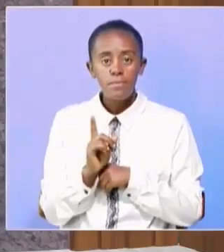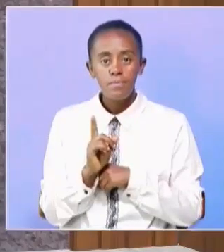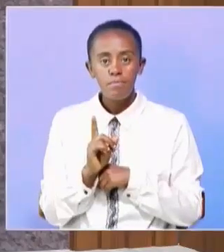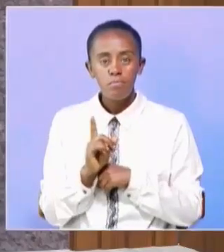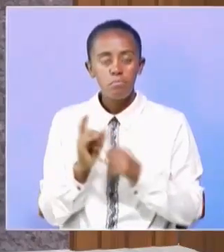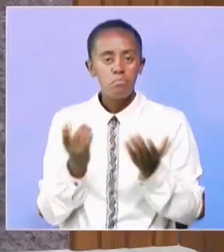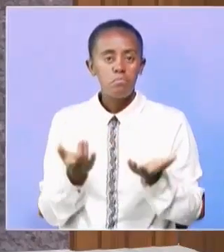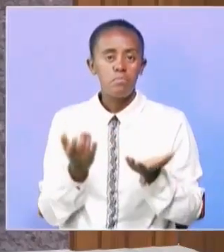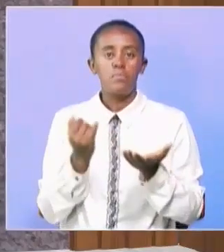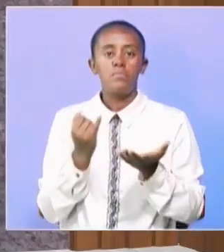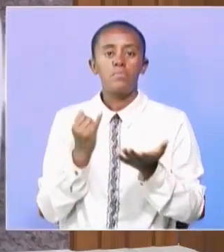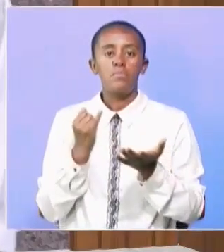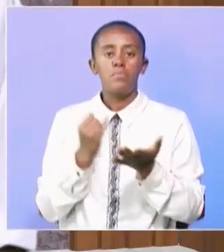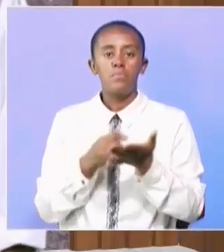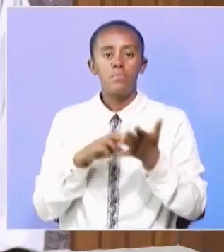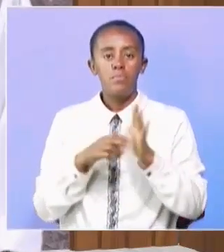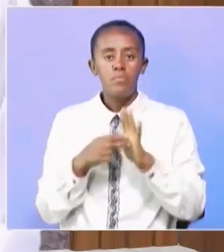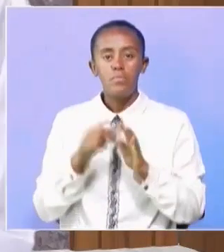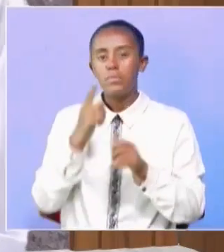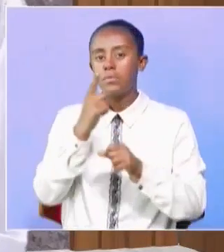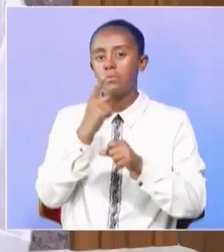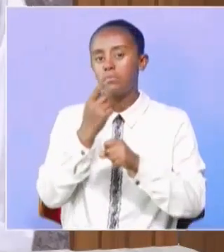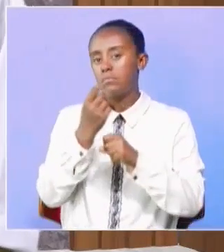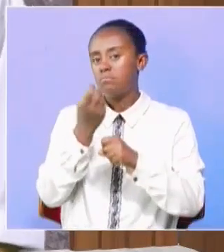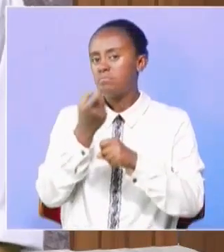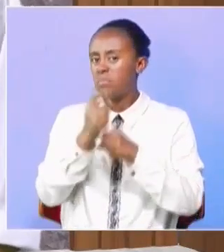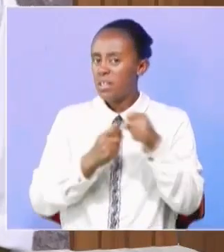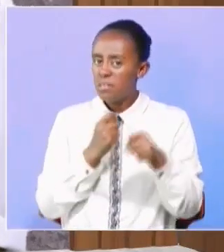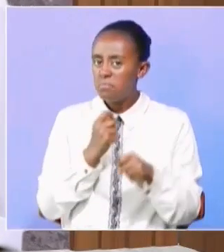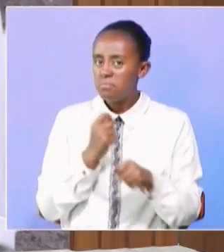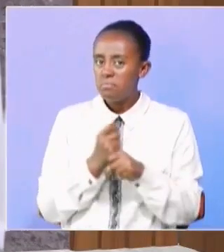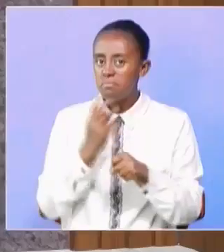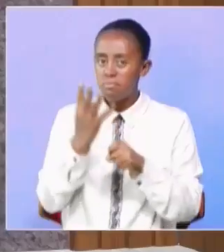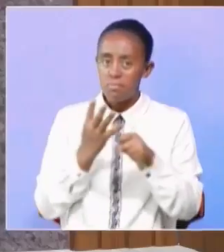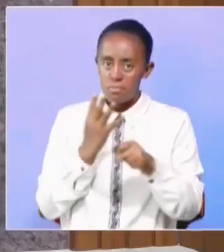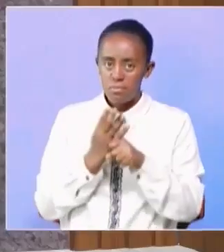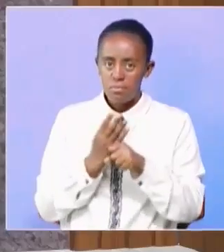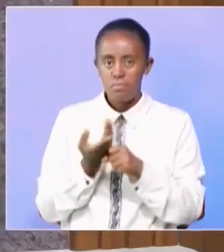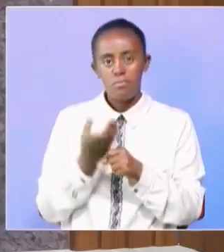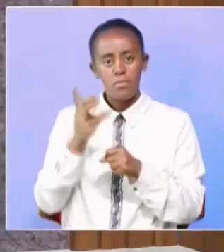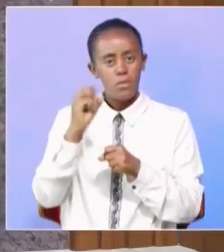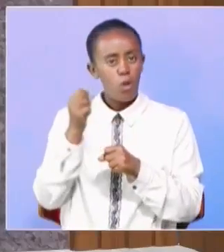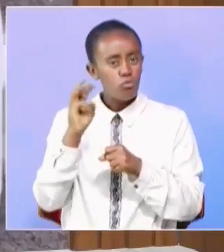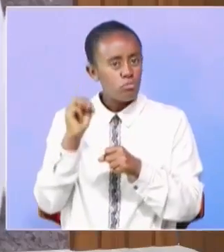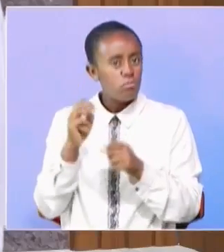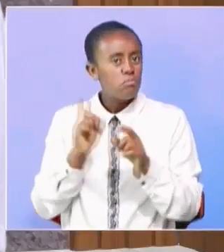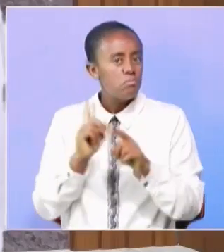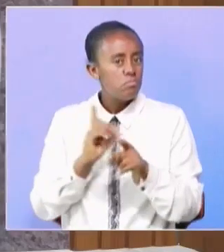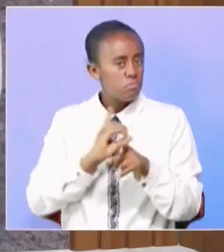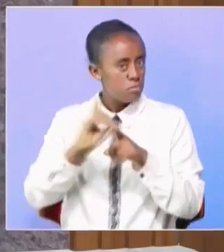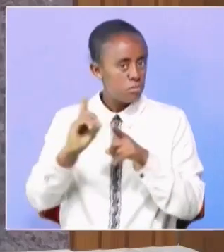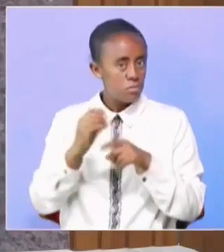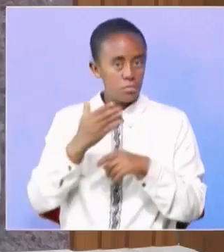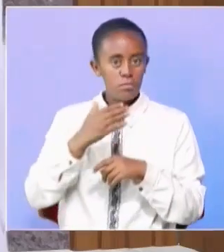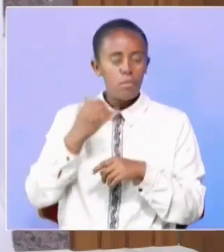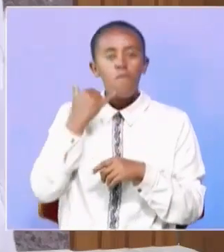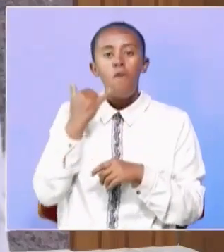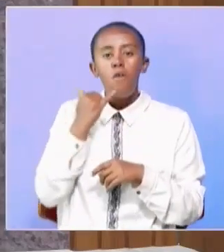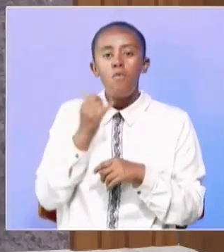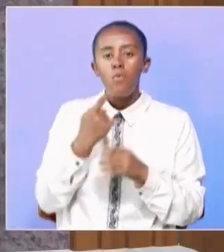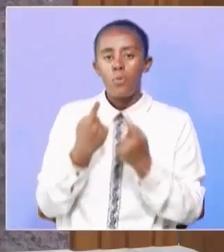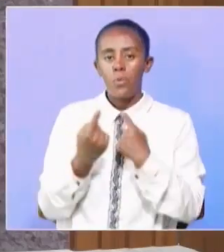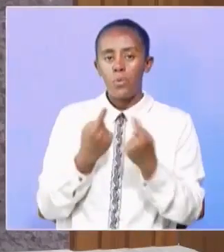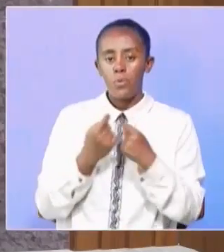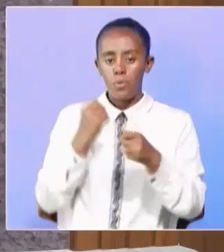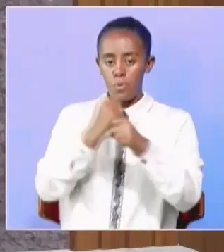doesn't mean leap year, or is it bearing, or is it dawn? No. My phone is, we're talking about